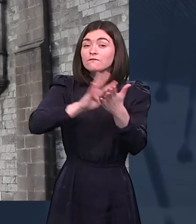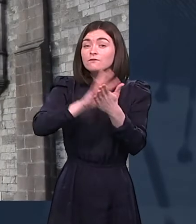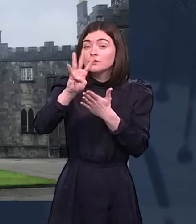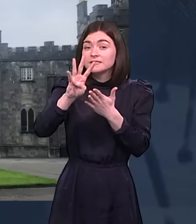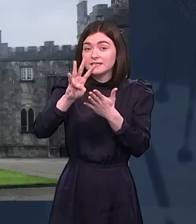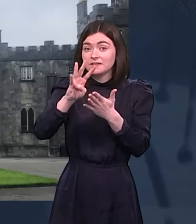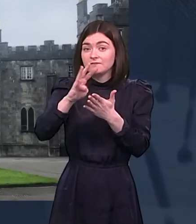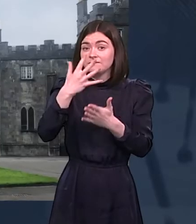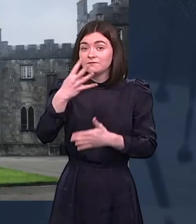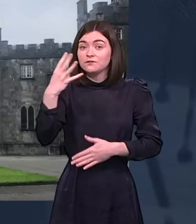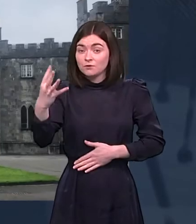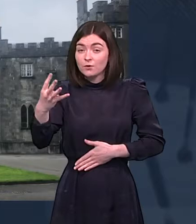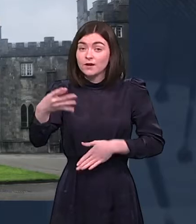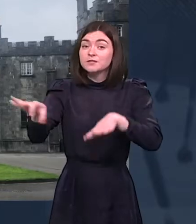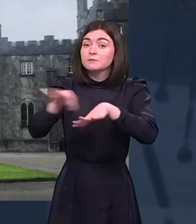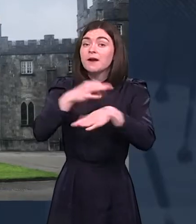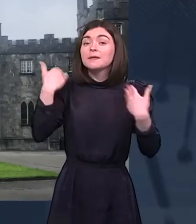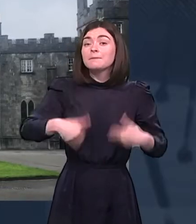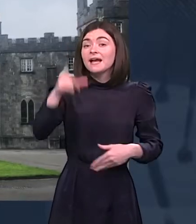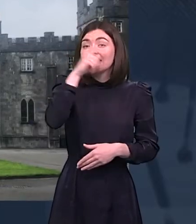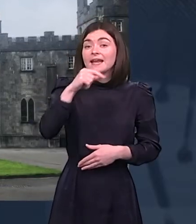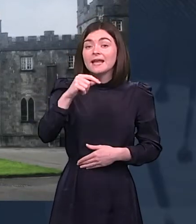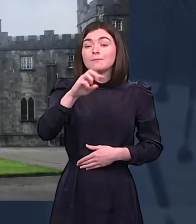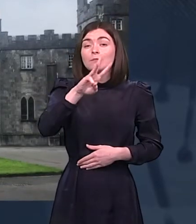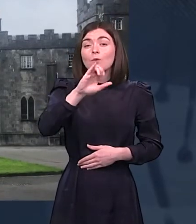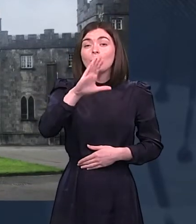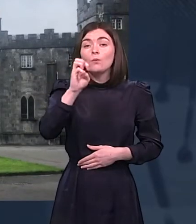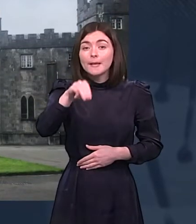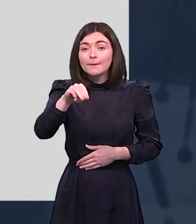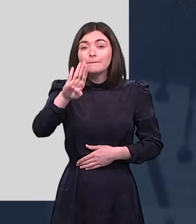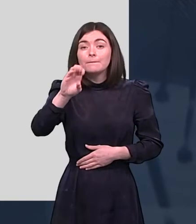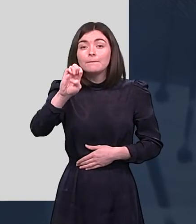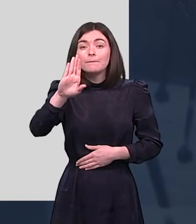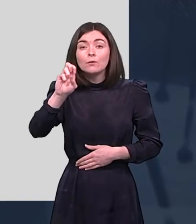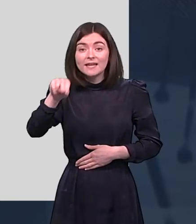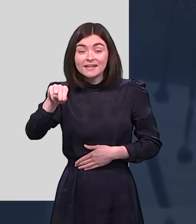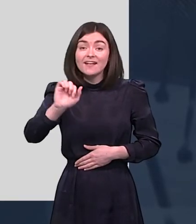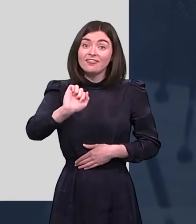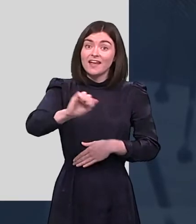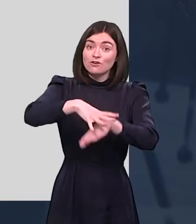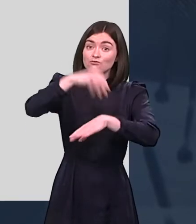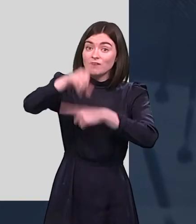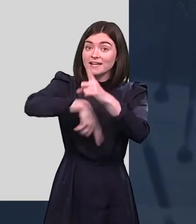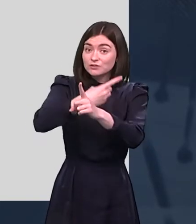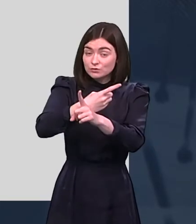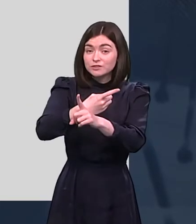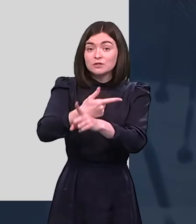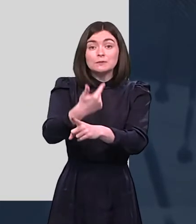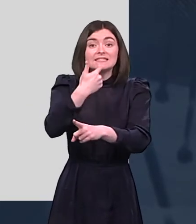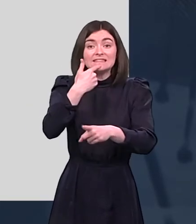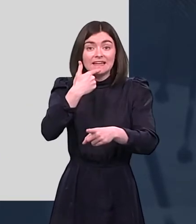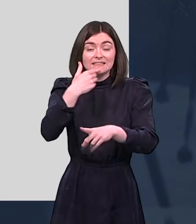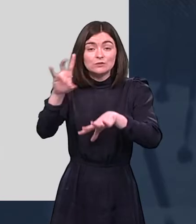known as William Boleyn, and later their granddaughter was Anne Boleyn, wife number 2 of Henry